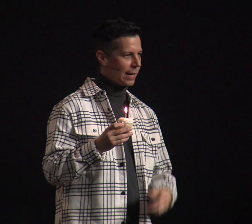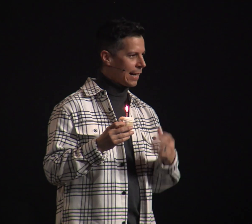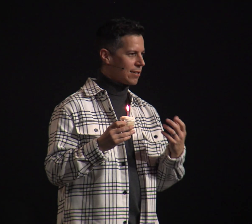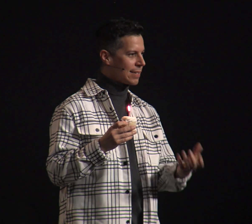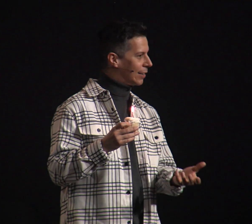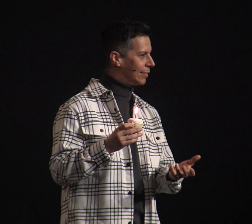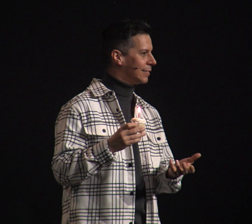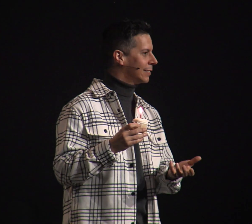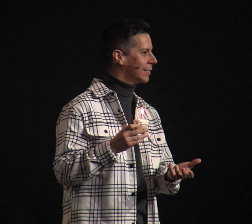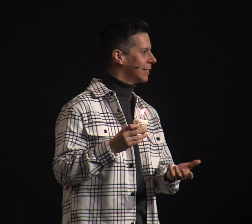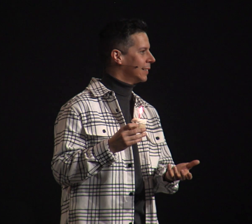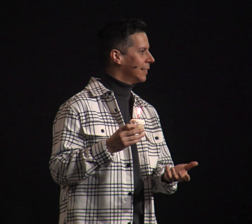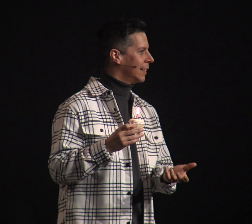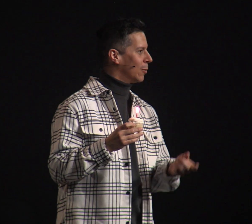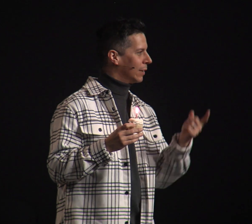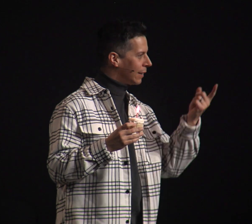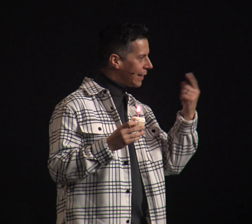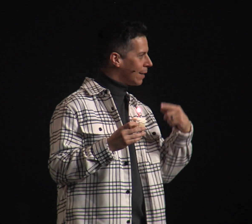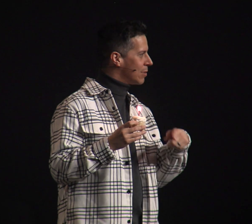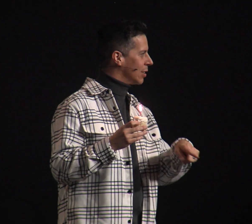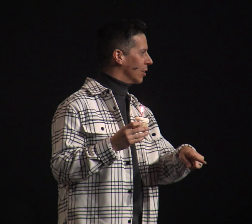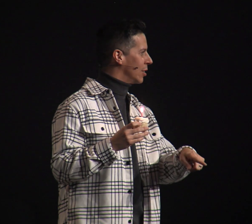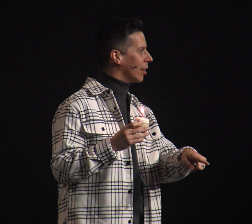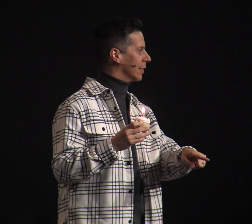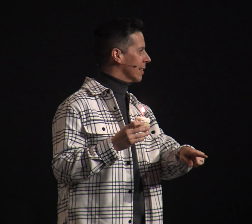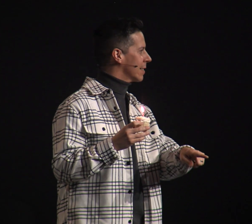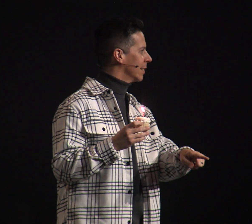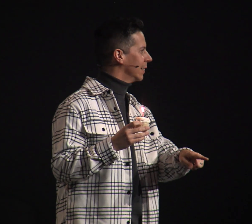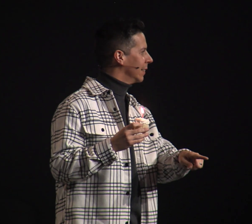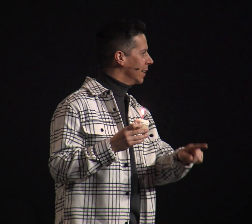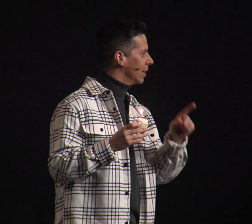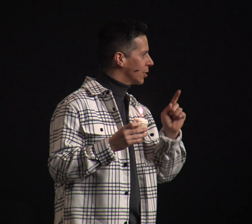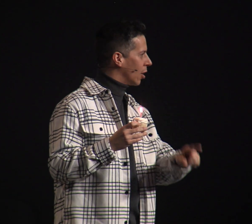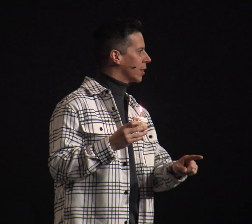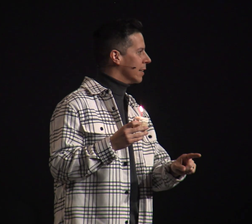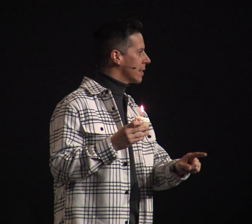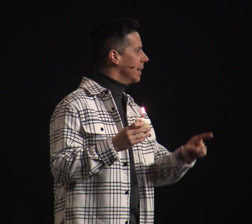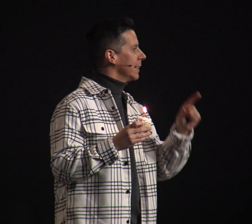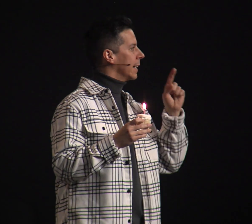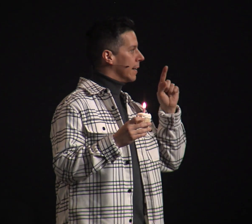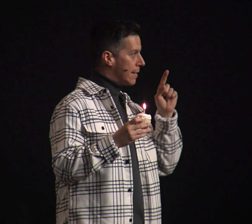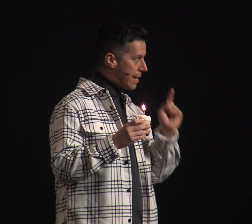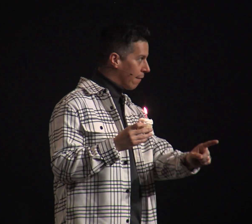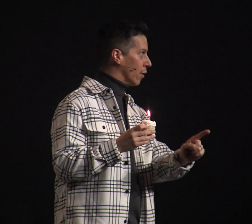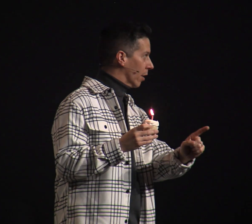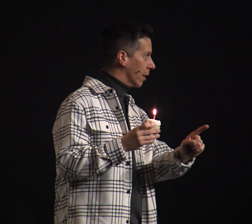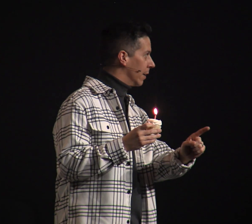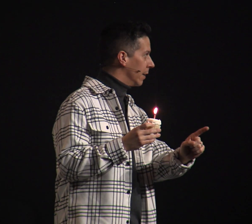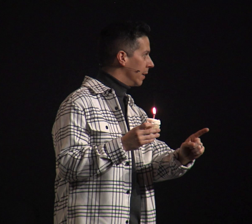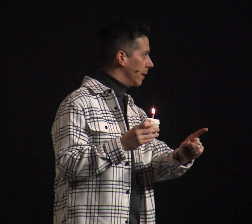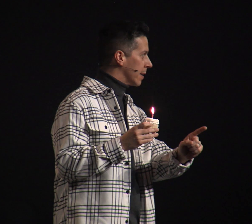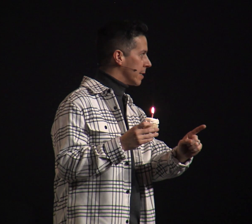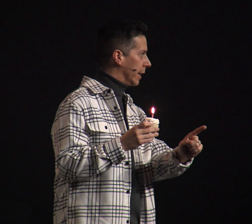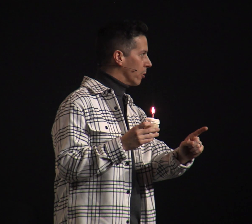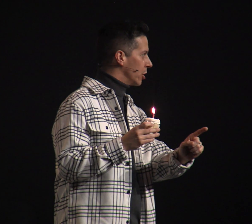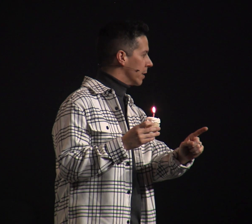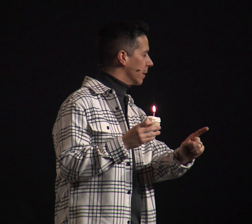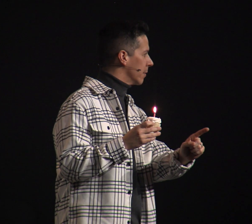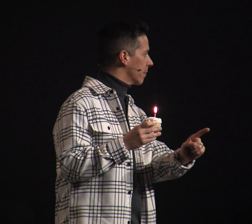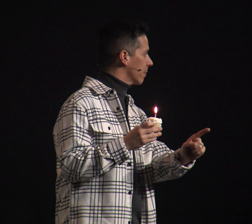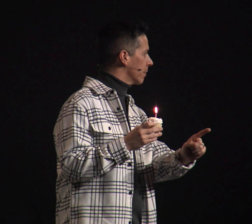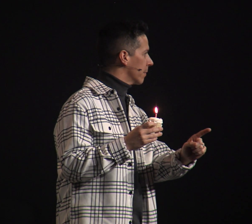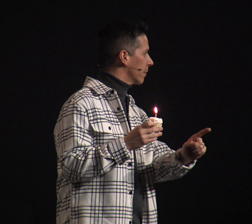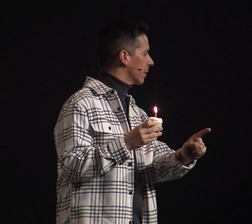And we find out still that when the light comes into the darkness, darkness can never extinguish